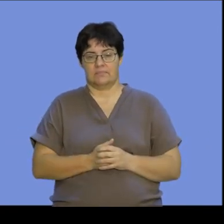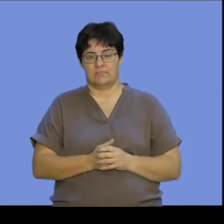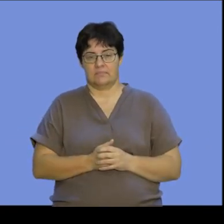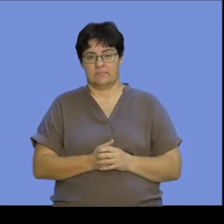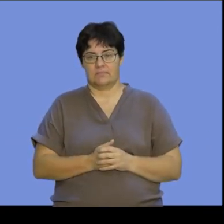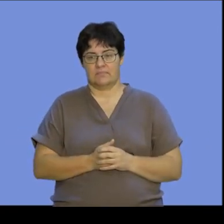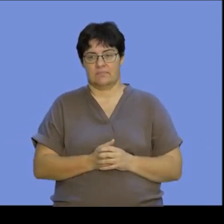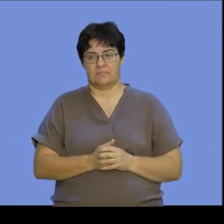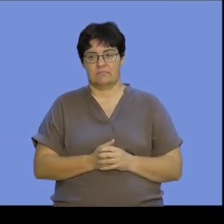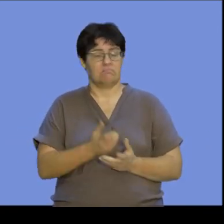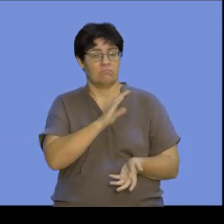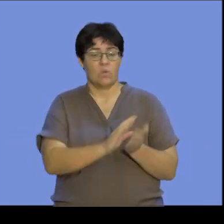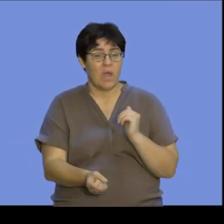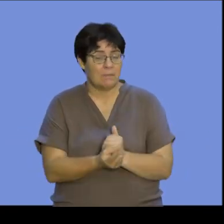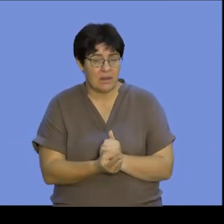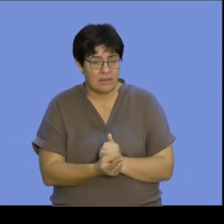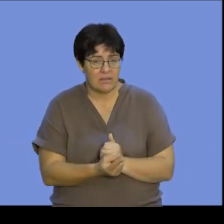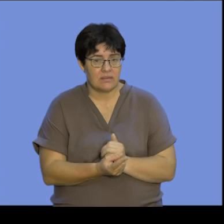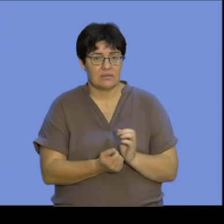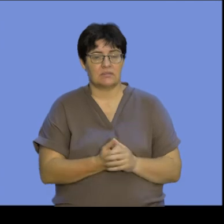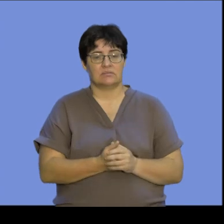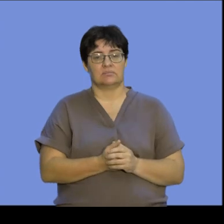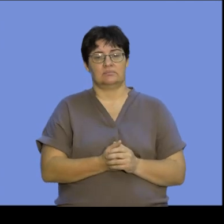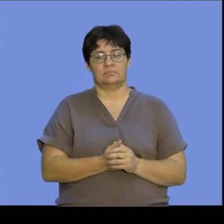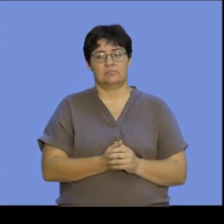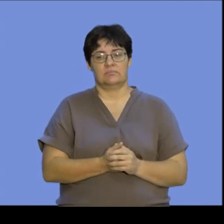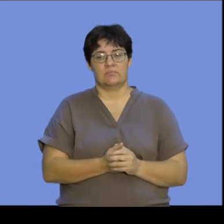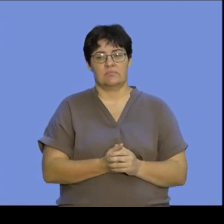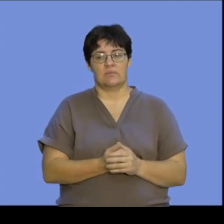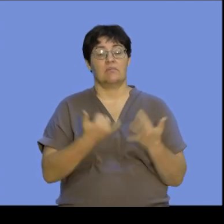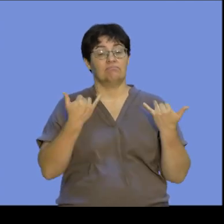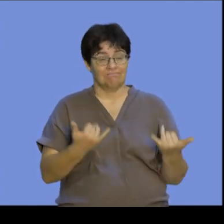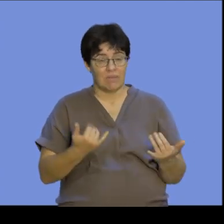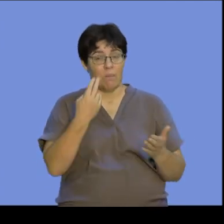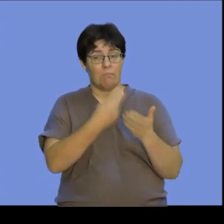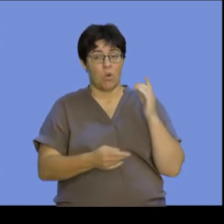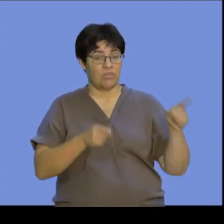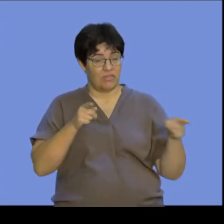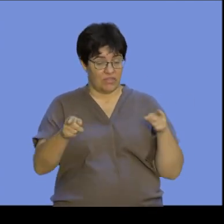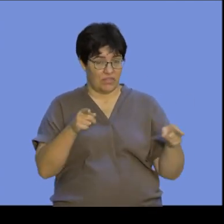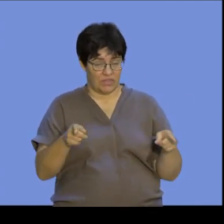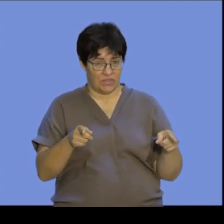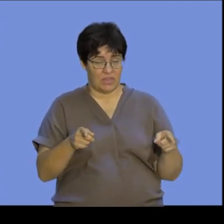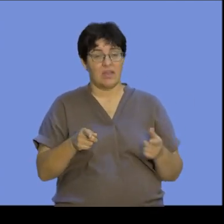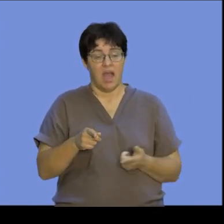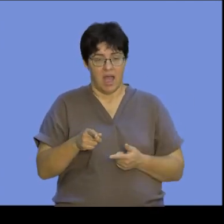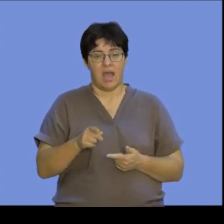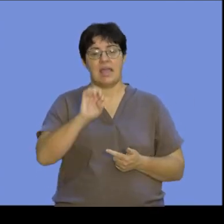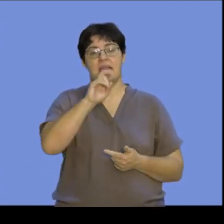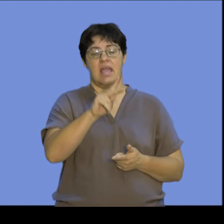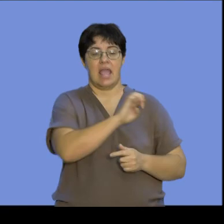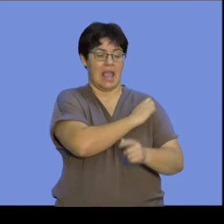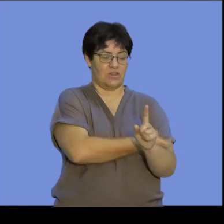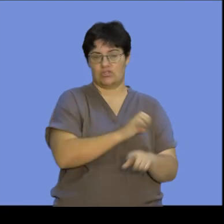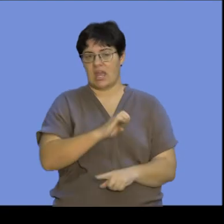What happens now? Now, they both have a kinetic energy. It doesn't matter